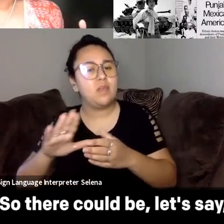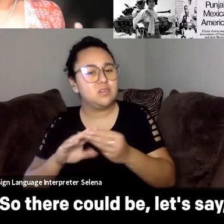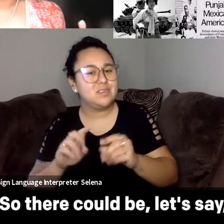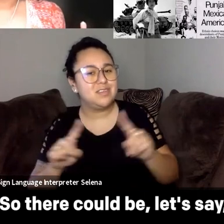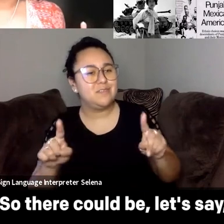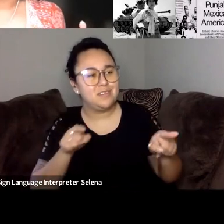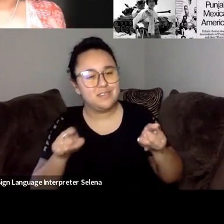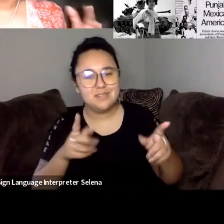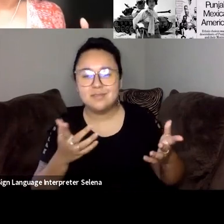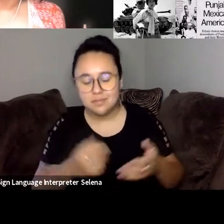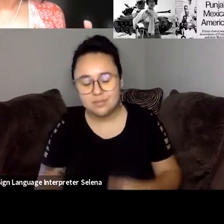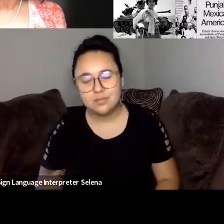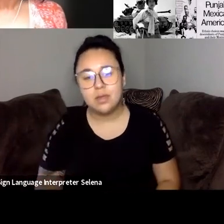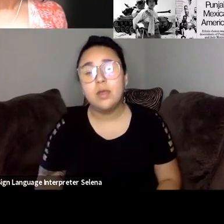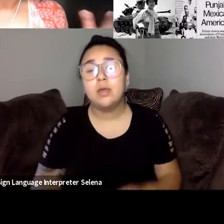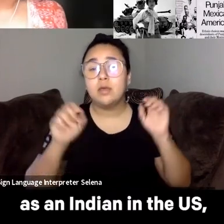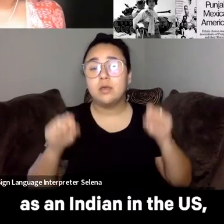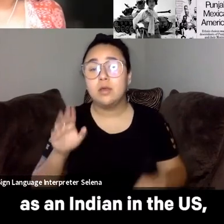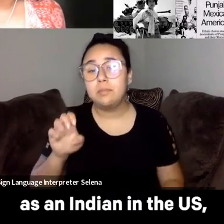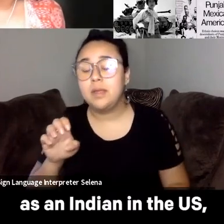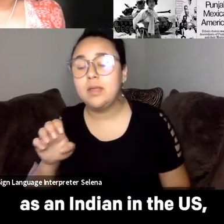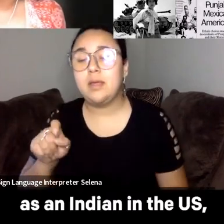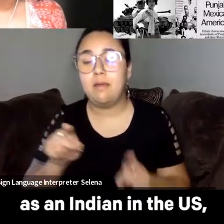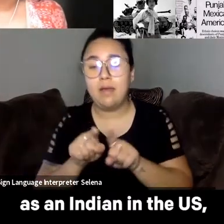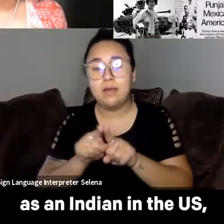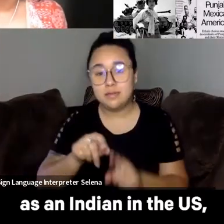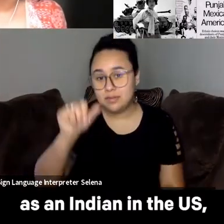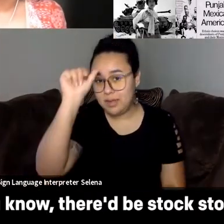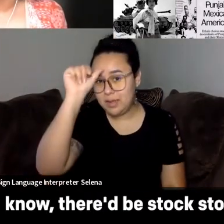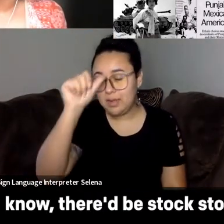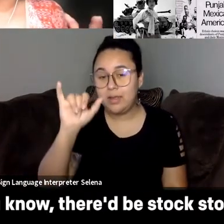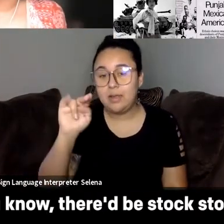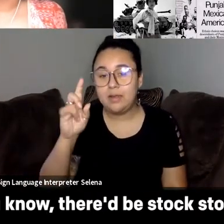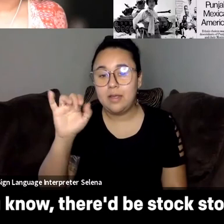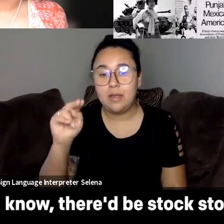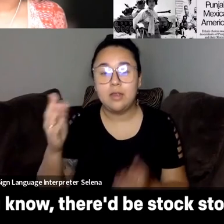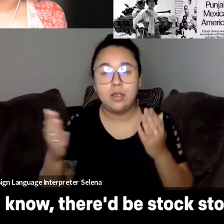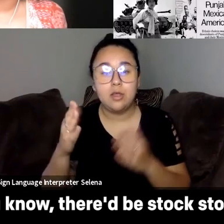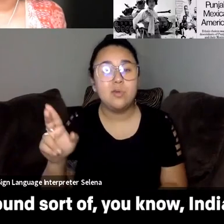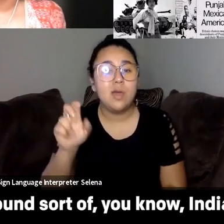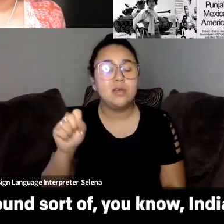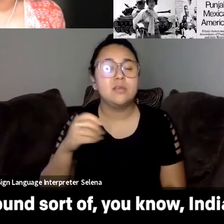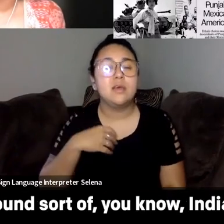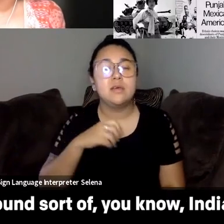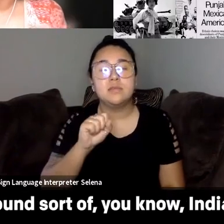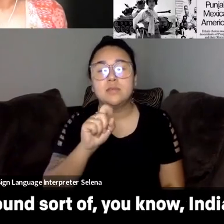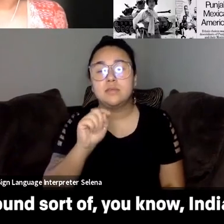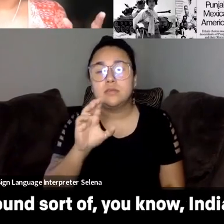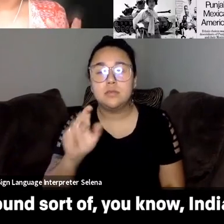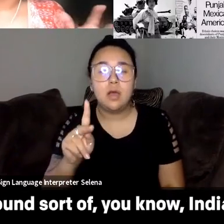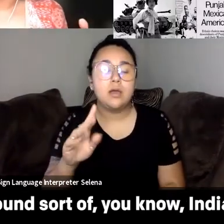be, let's say, as an Indian in the US, there'd be stock stories around sort